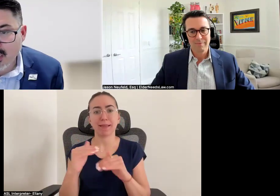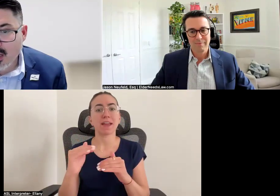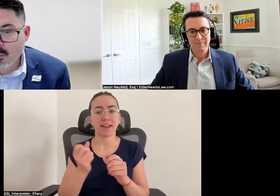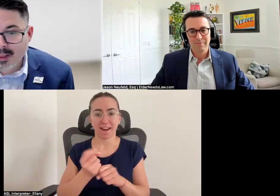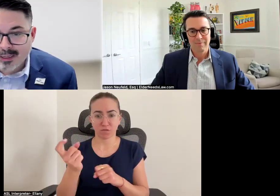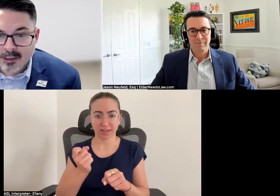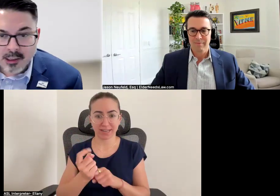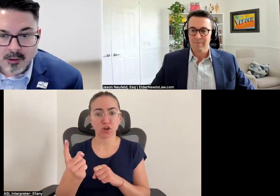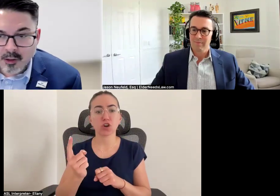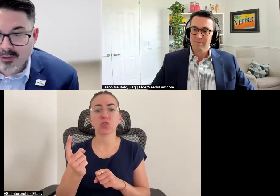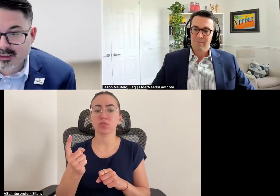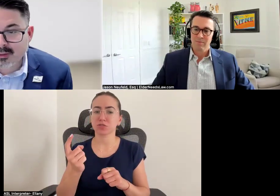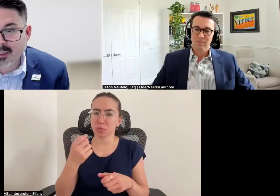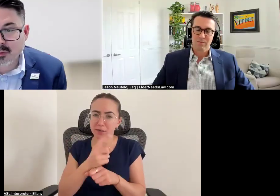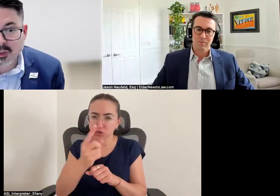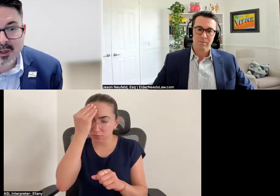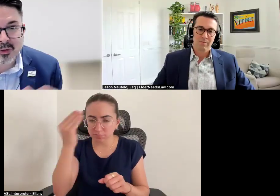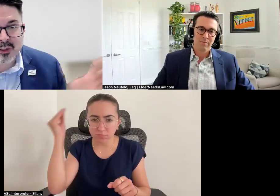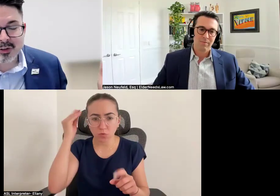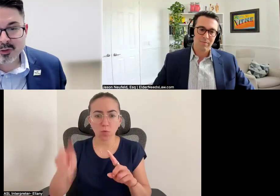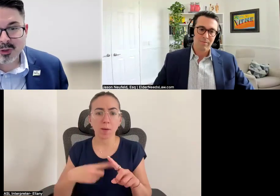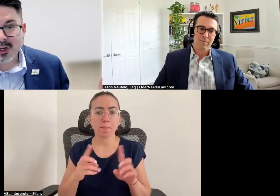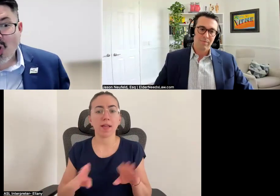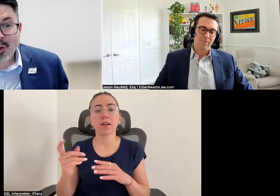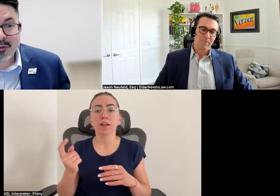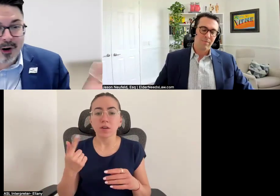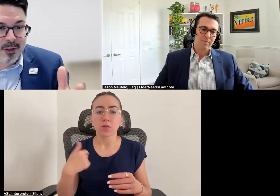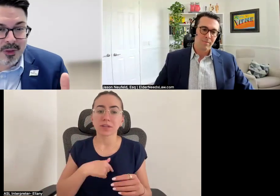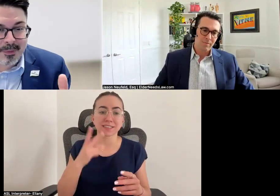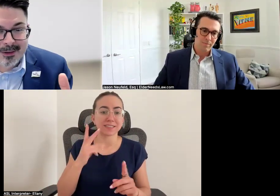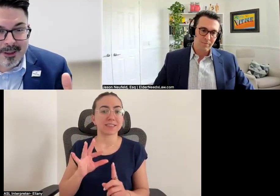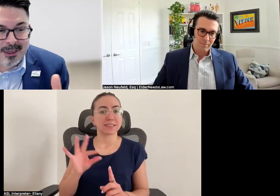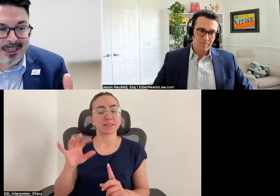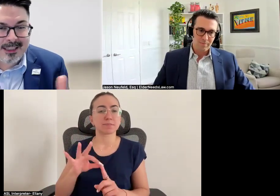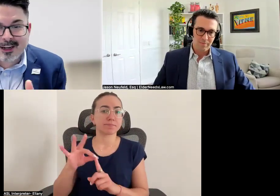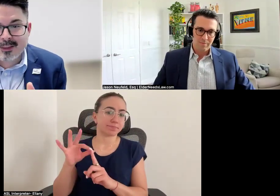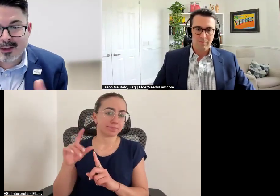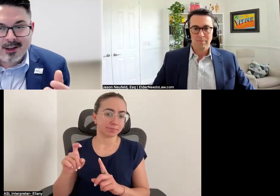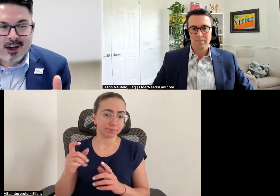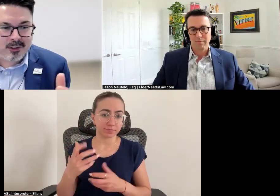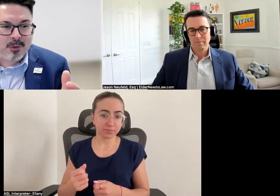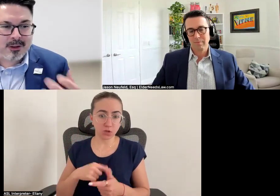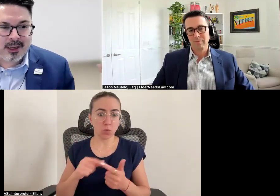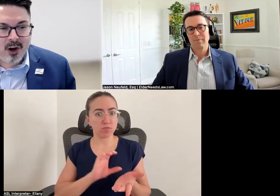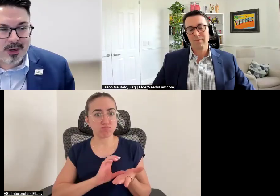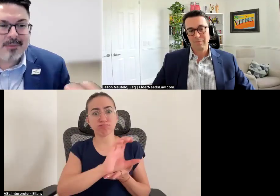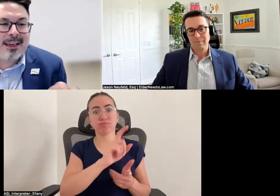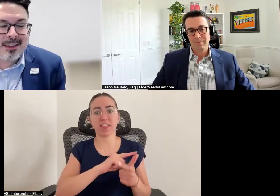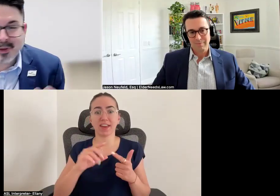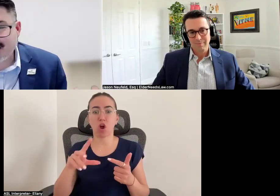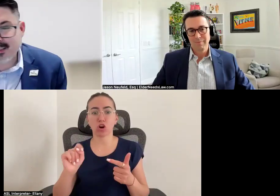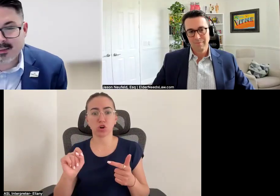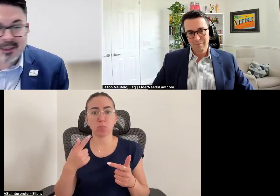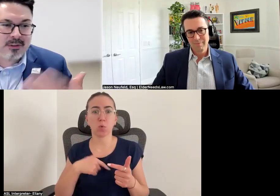to planning. Yeah, we've seen sometimes where a special needs trust will front load the money at the beginning of the year, and then October they're like, oh, we need to